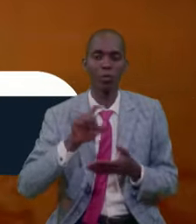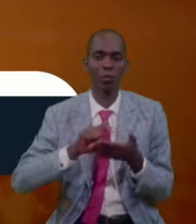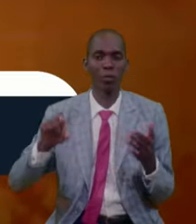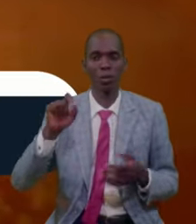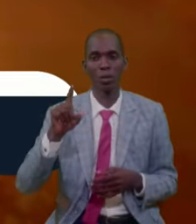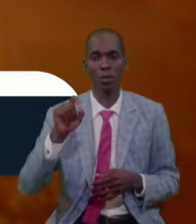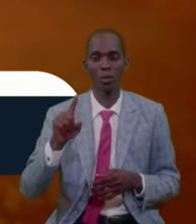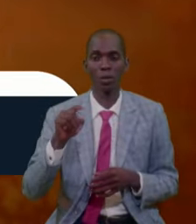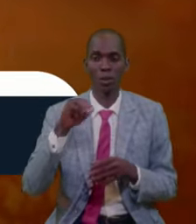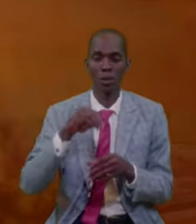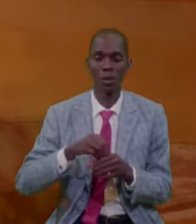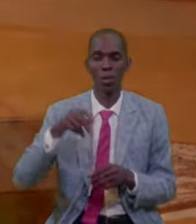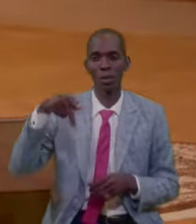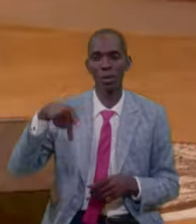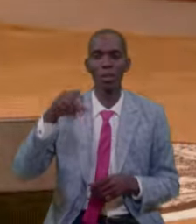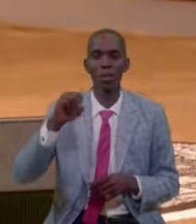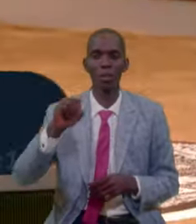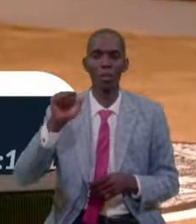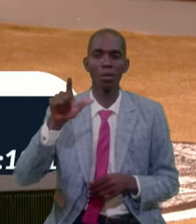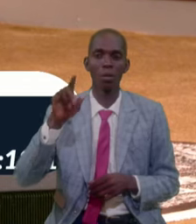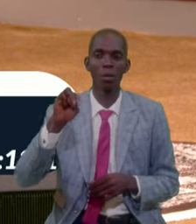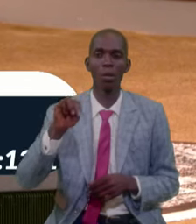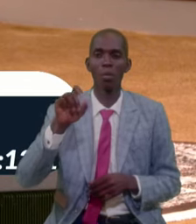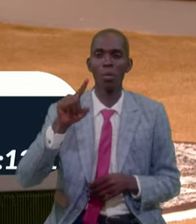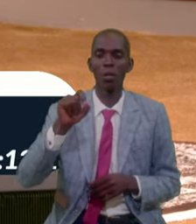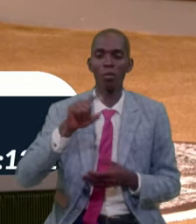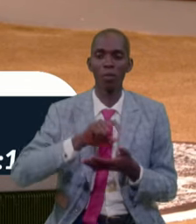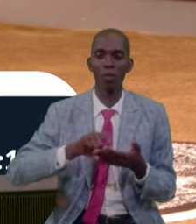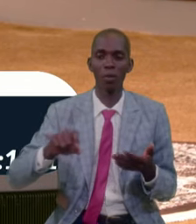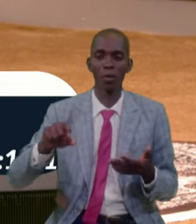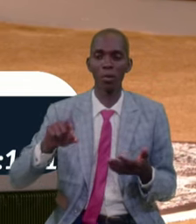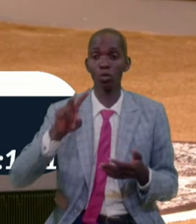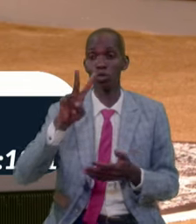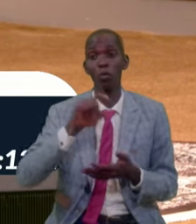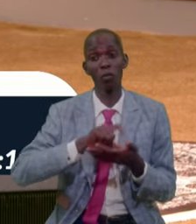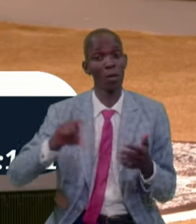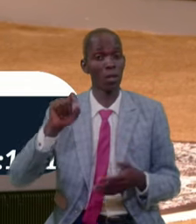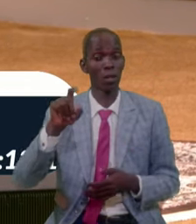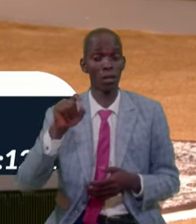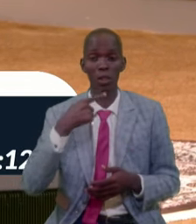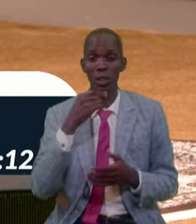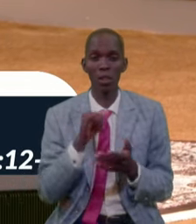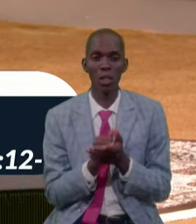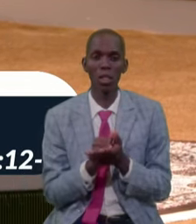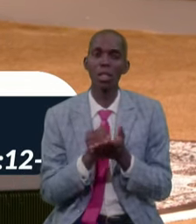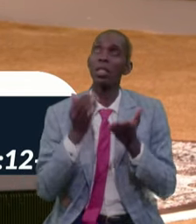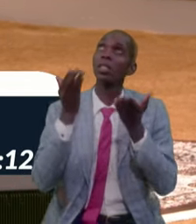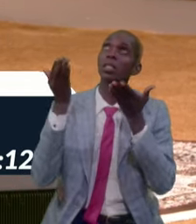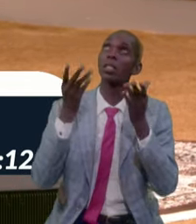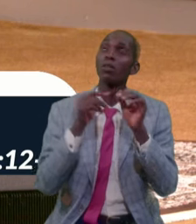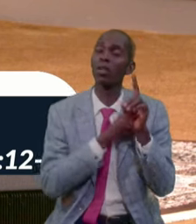11. In Psalm 2, verse 11, serve the Lord with fear